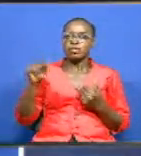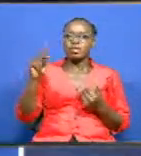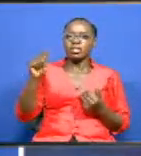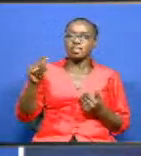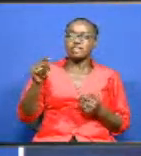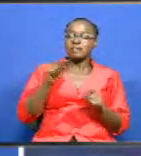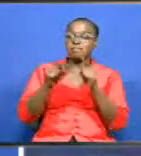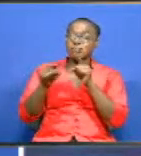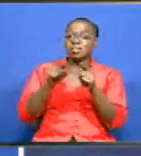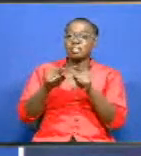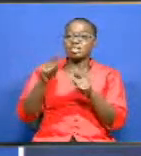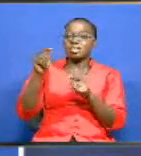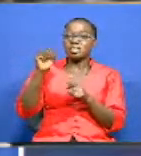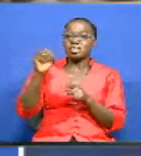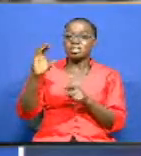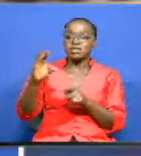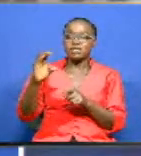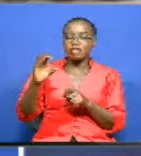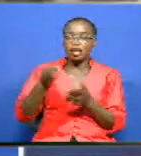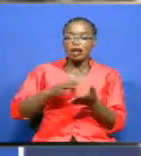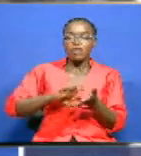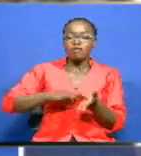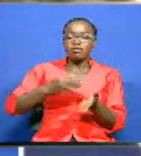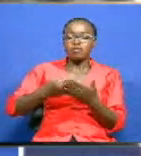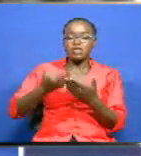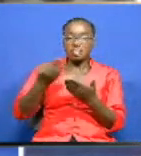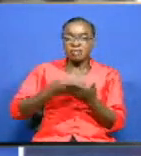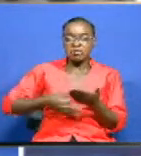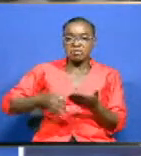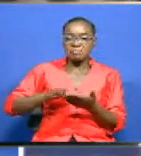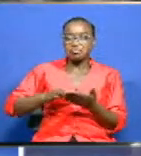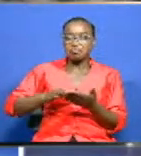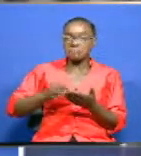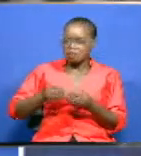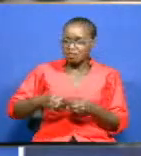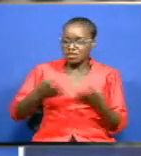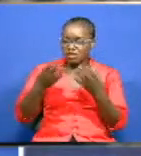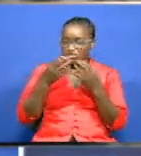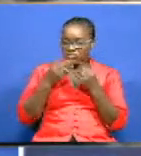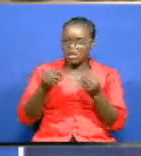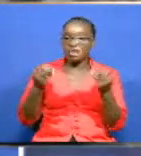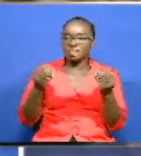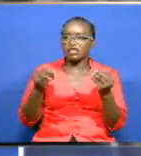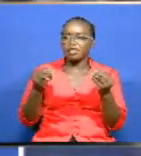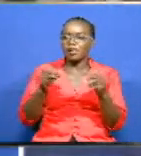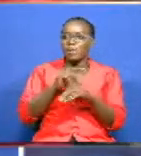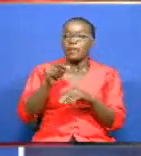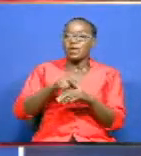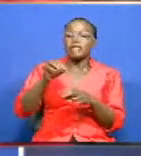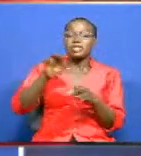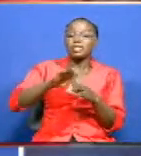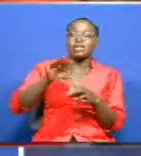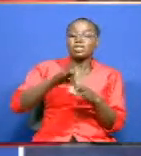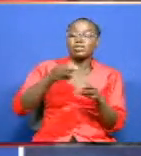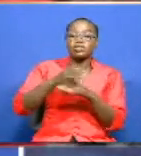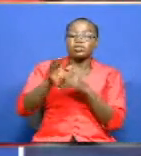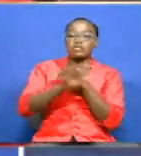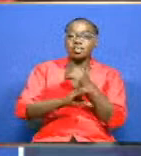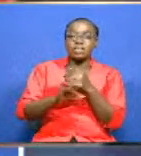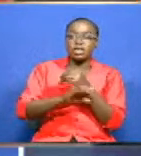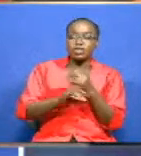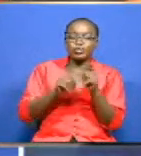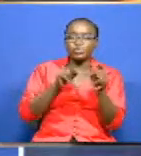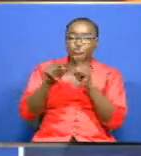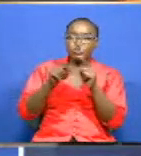TSC for starving the union of funds meant to run its affairs. And as the union holds national elections across the country, they have